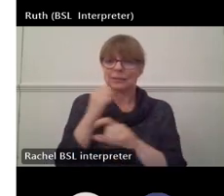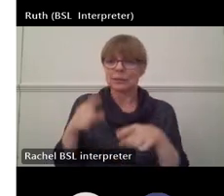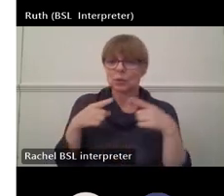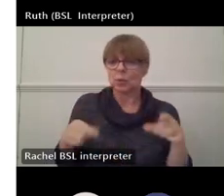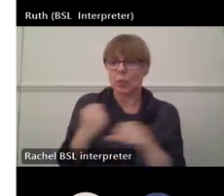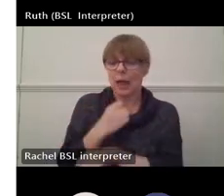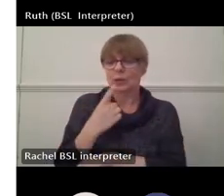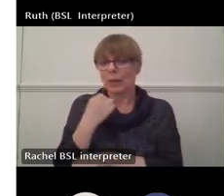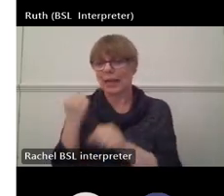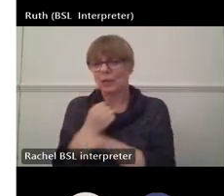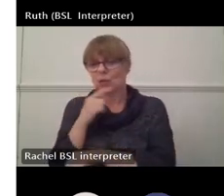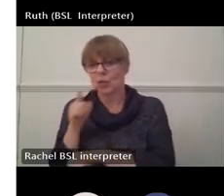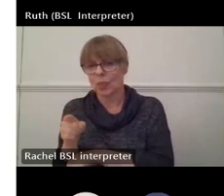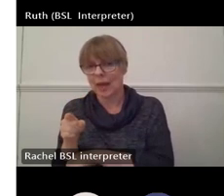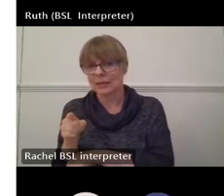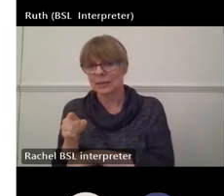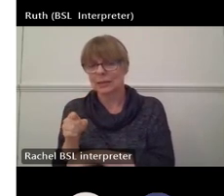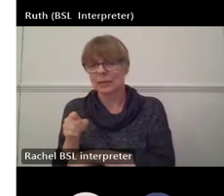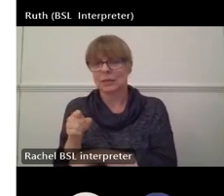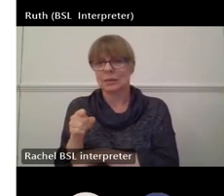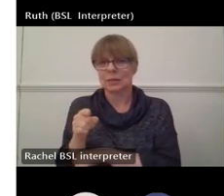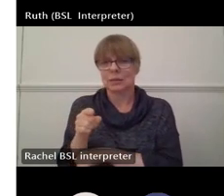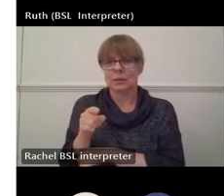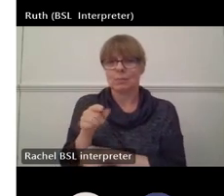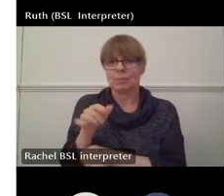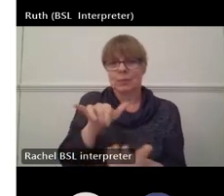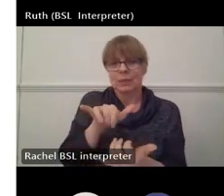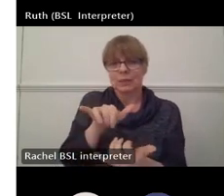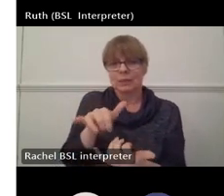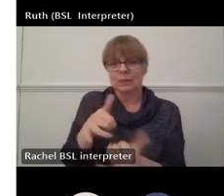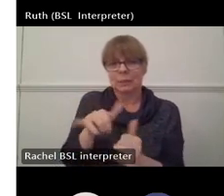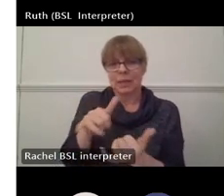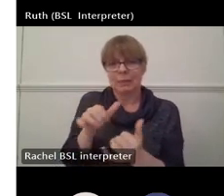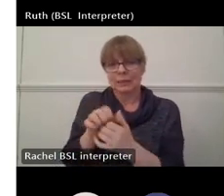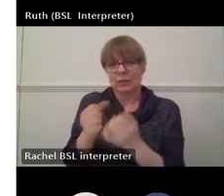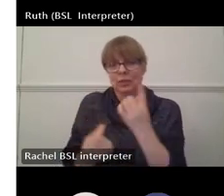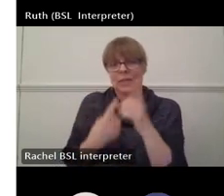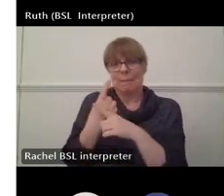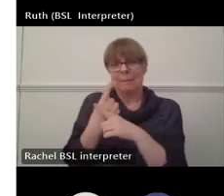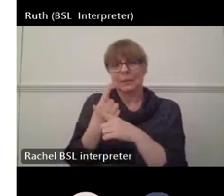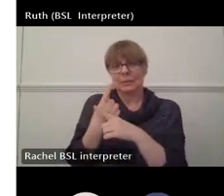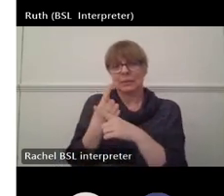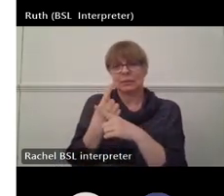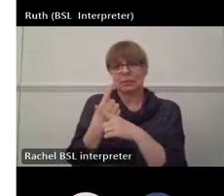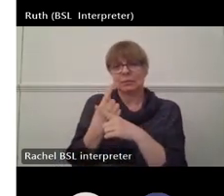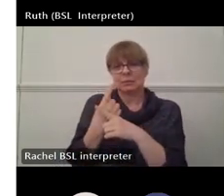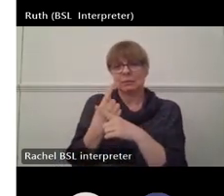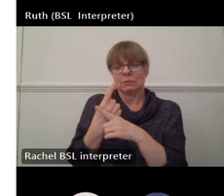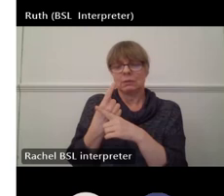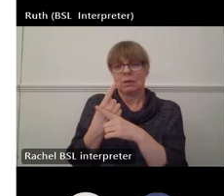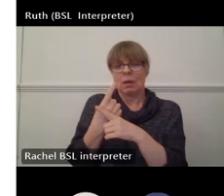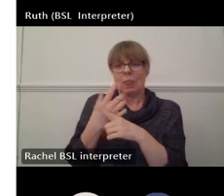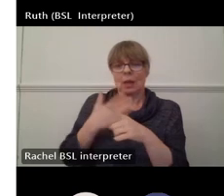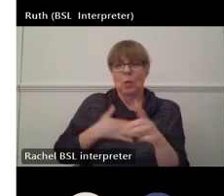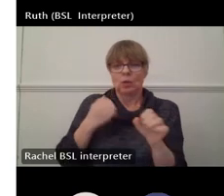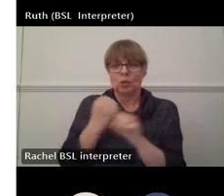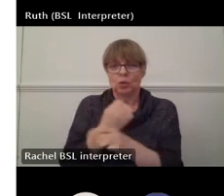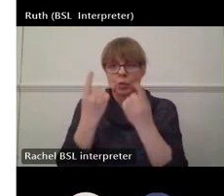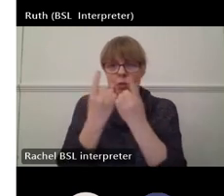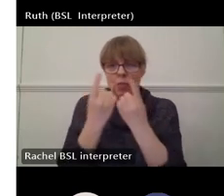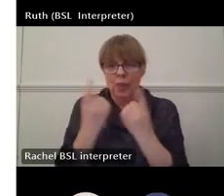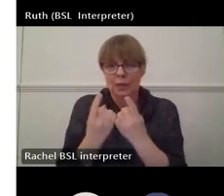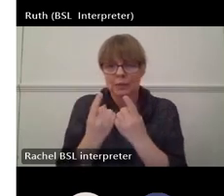also doing it for other people. Sometimes it's that it dampens their energy to do more or to want to do this when they're also in